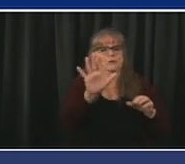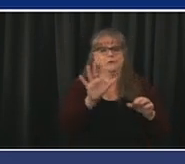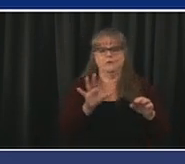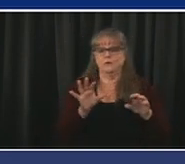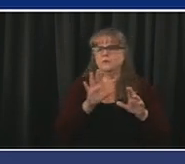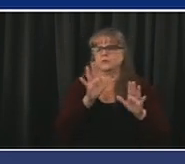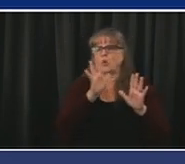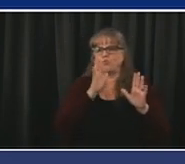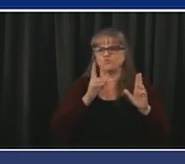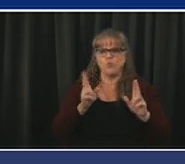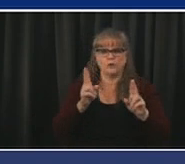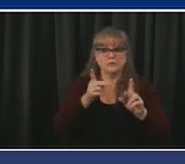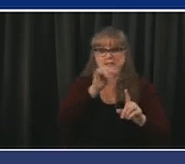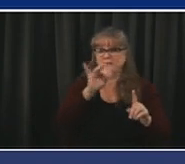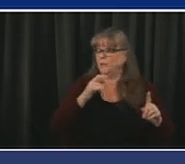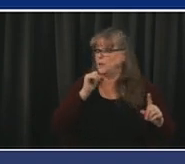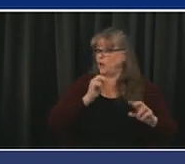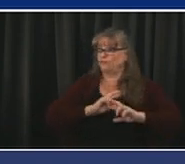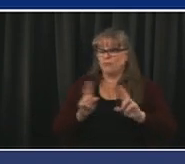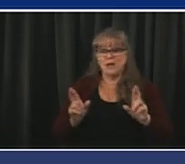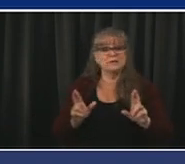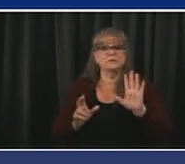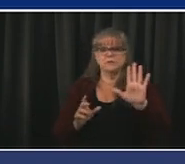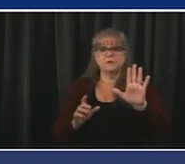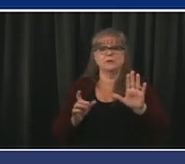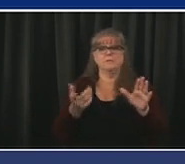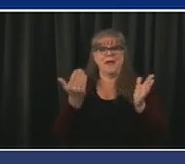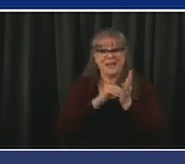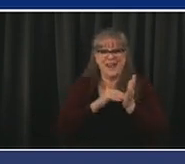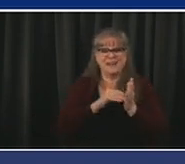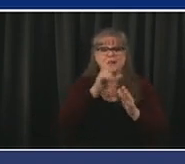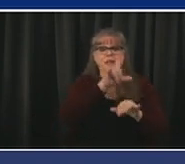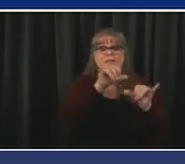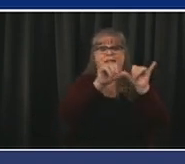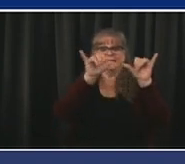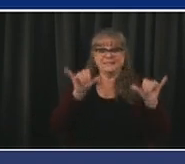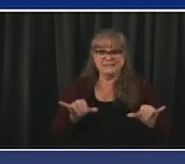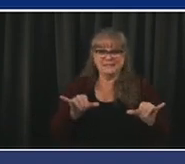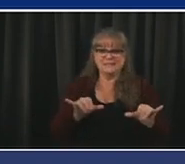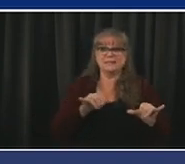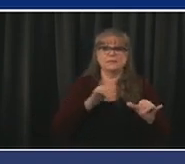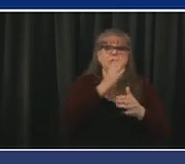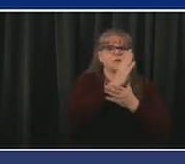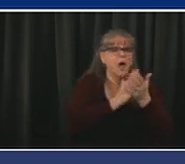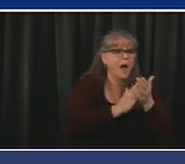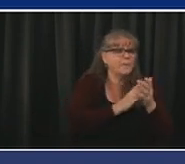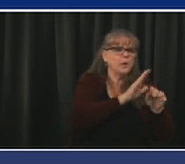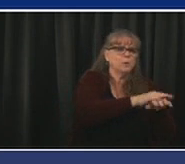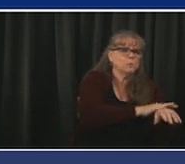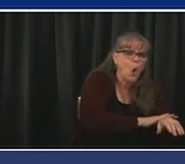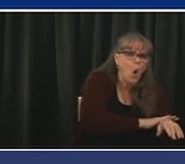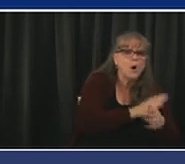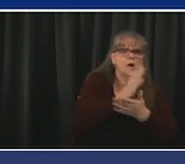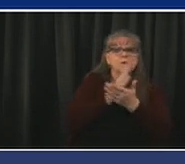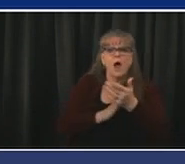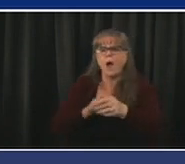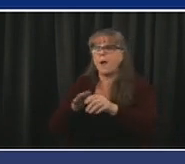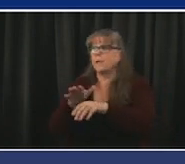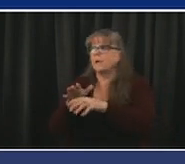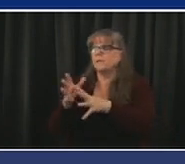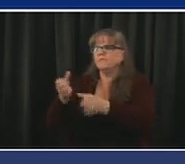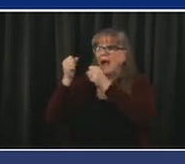like our last ones, they're randomized. It's not first come, first serve. We don't want to reward people who have to get out of bed and go somewhere at